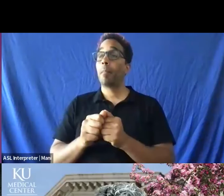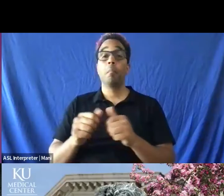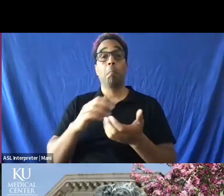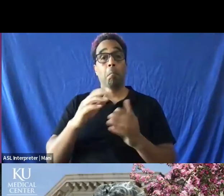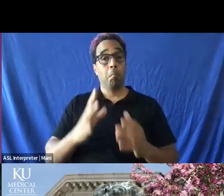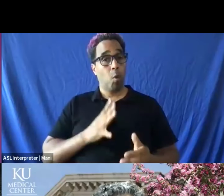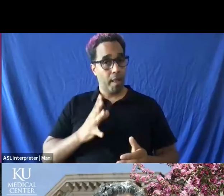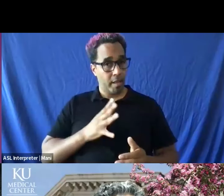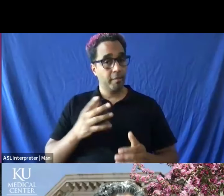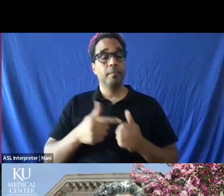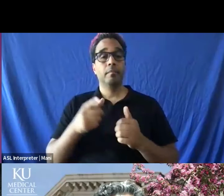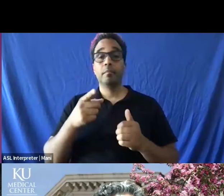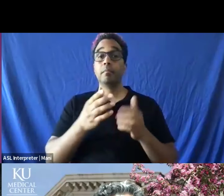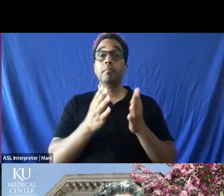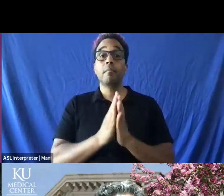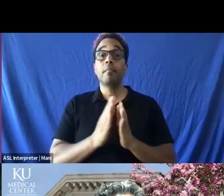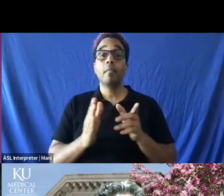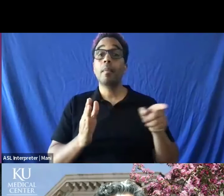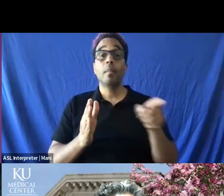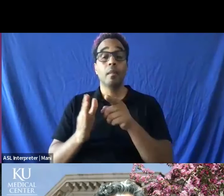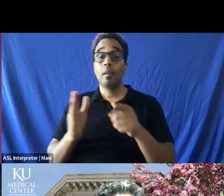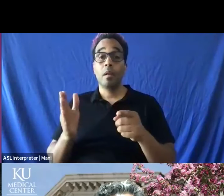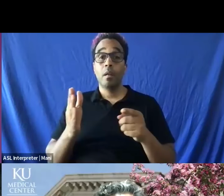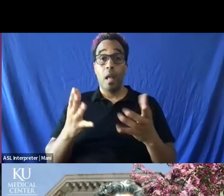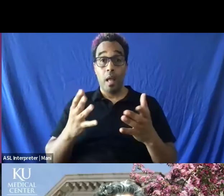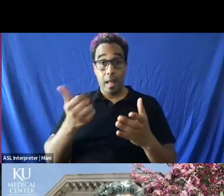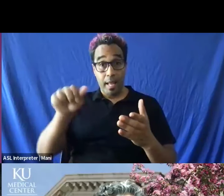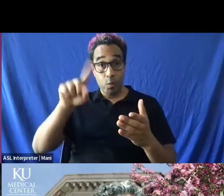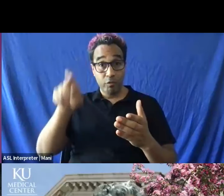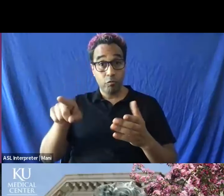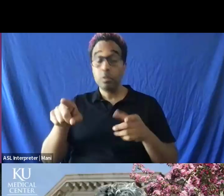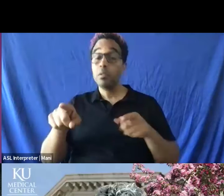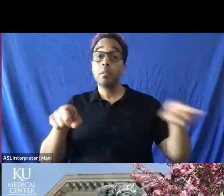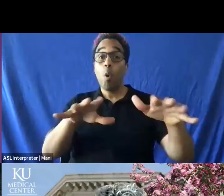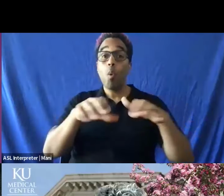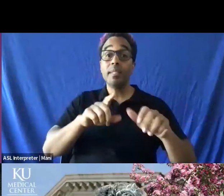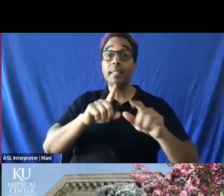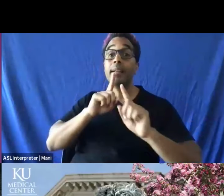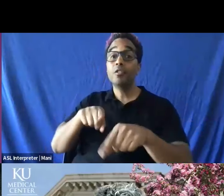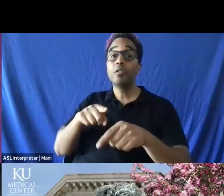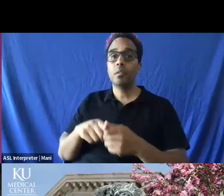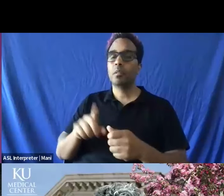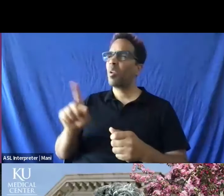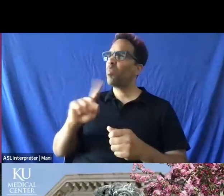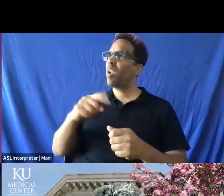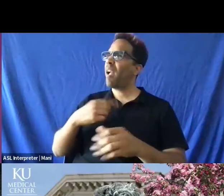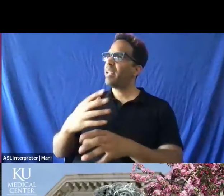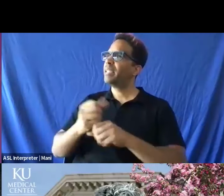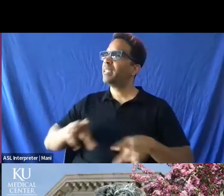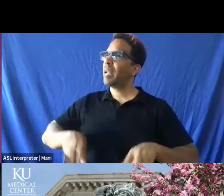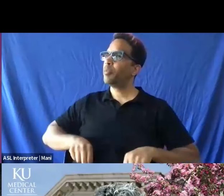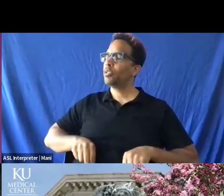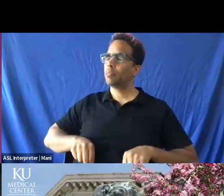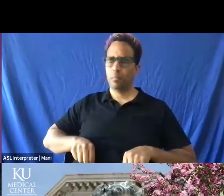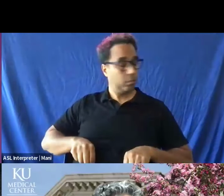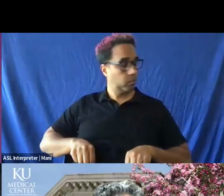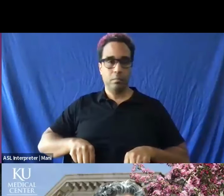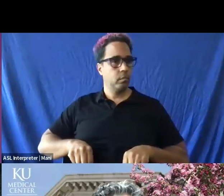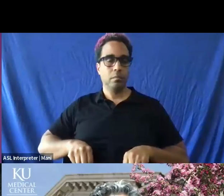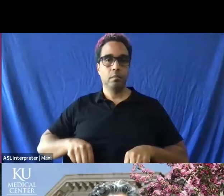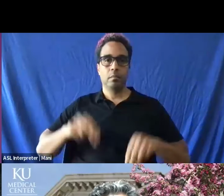from the audience, is where can I get some diapers? And that was his aha moment. He said, oh, I'm really